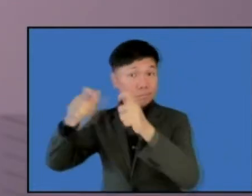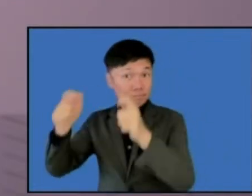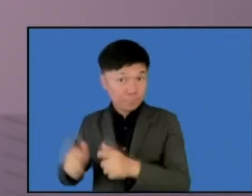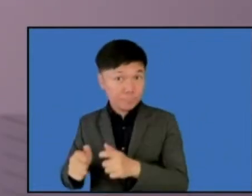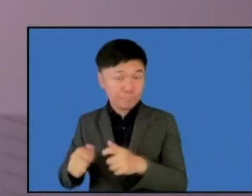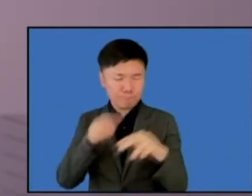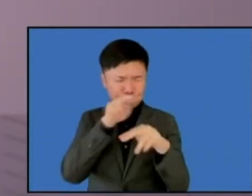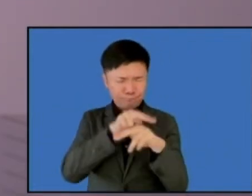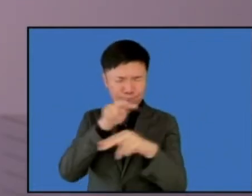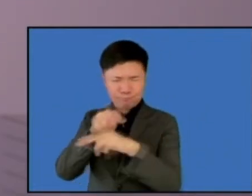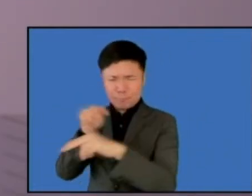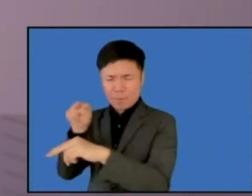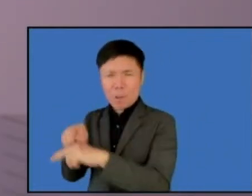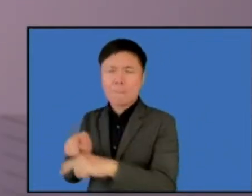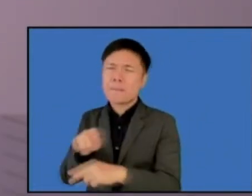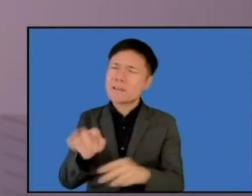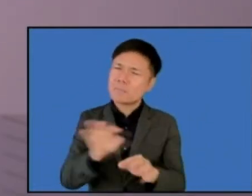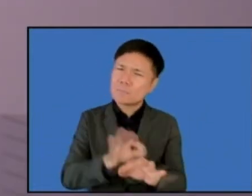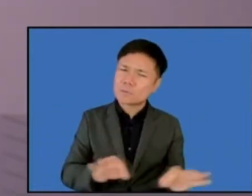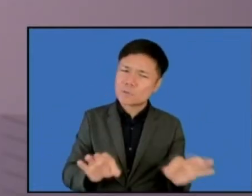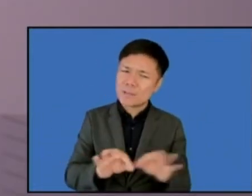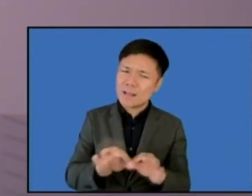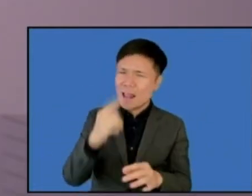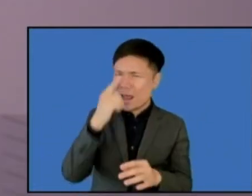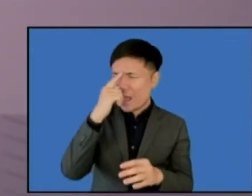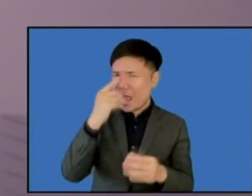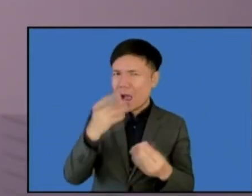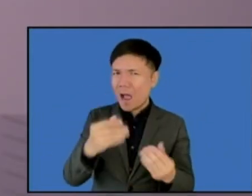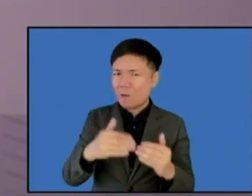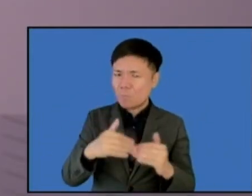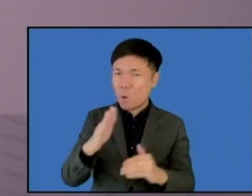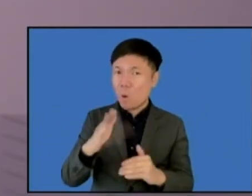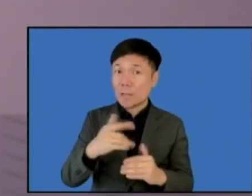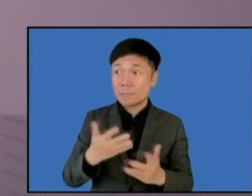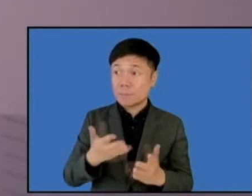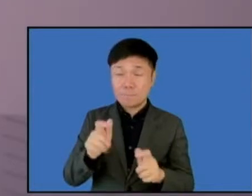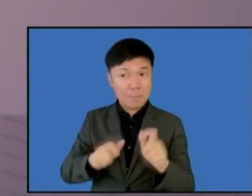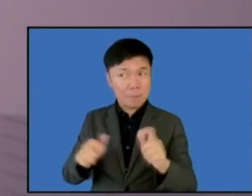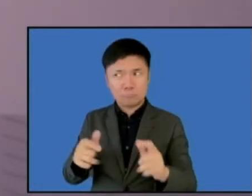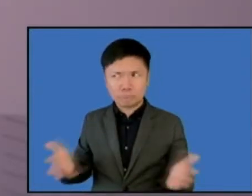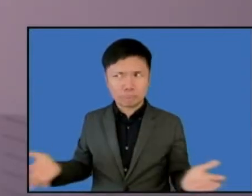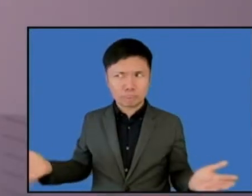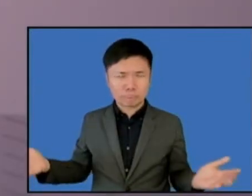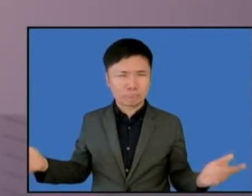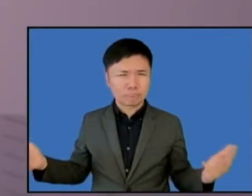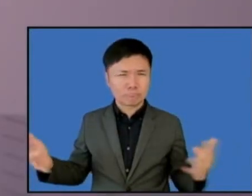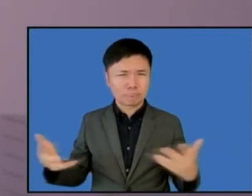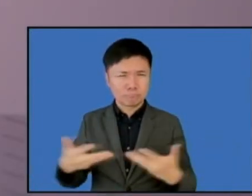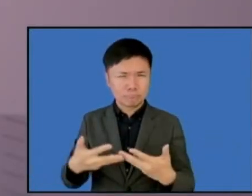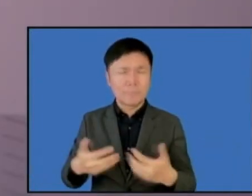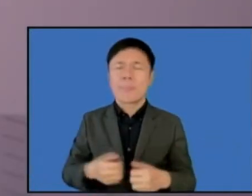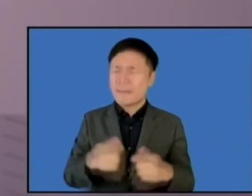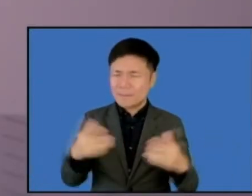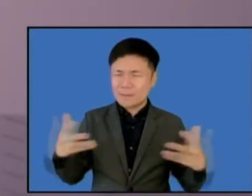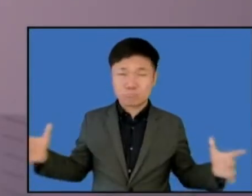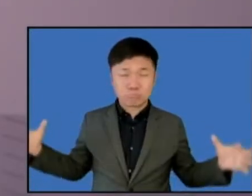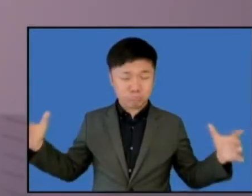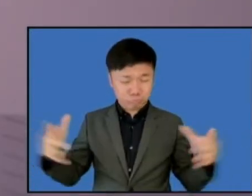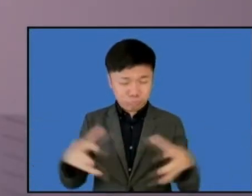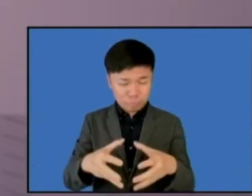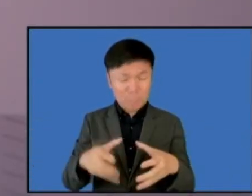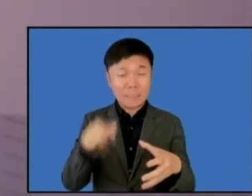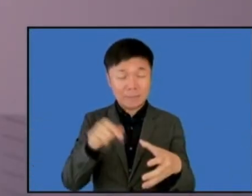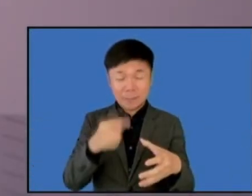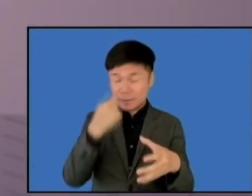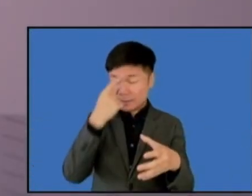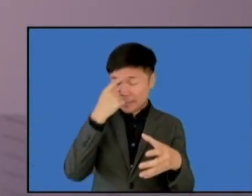way it is followed through, and most importantly, the way stakeholders are brought in. I think the world has shifted. I think